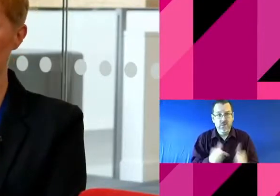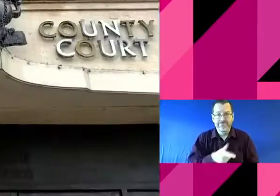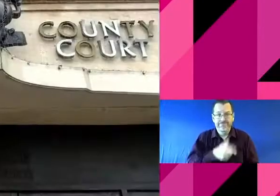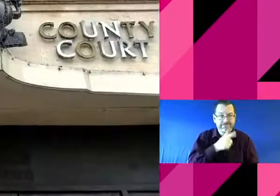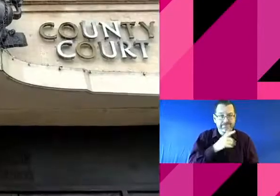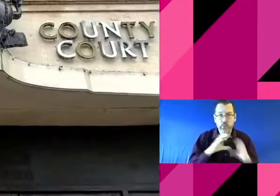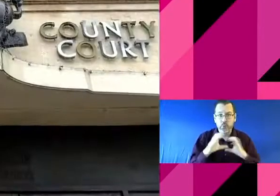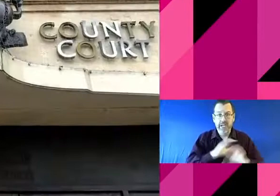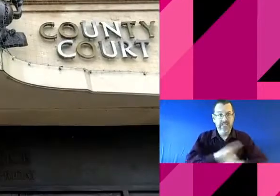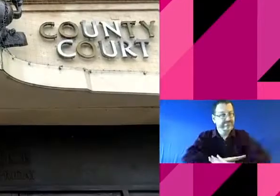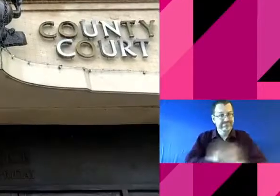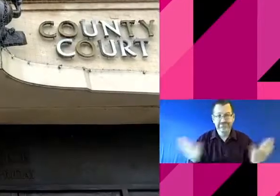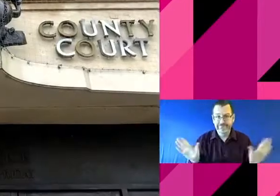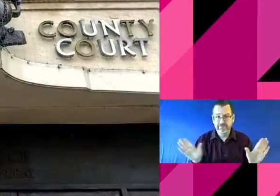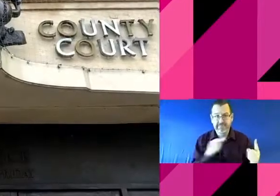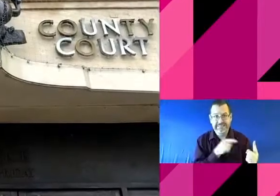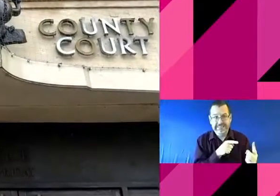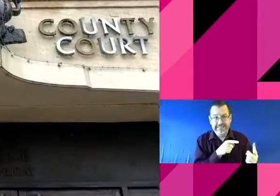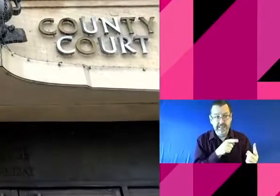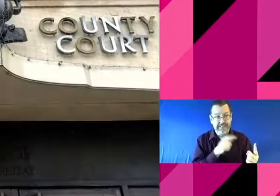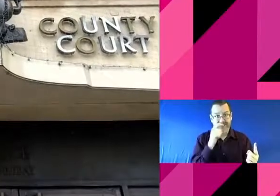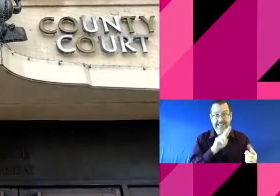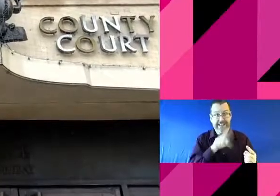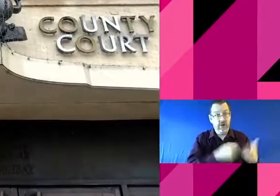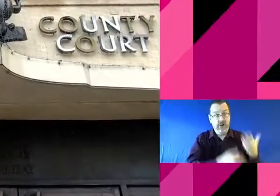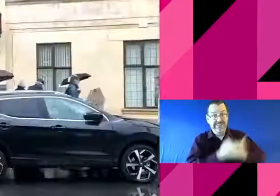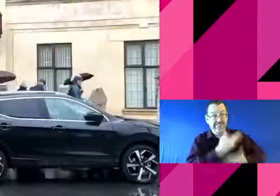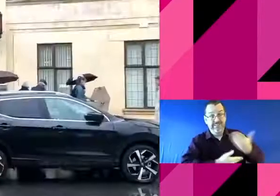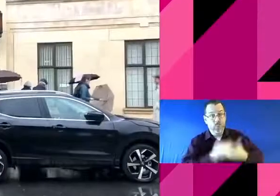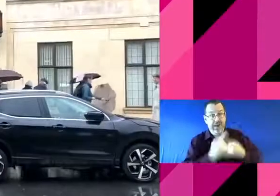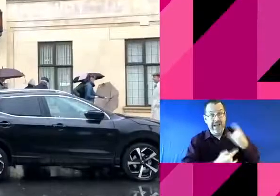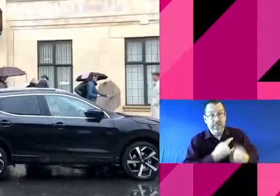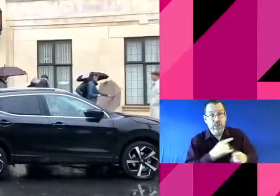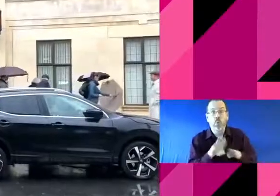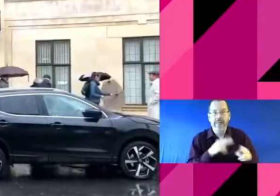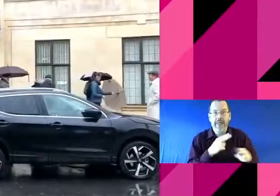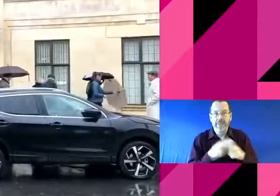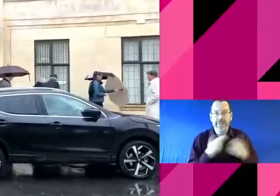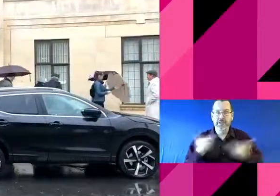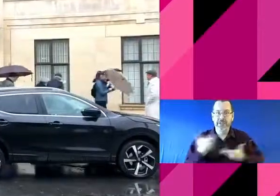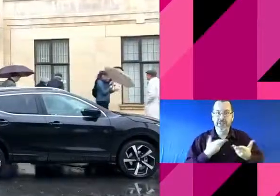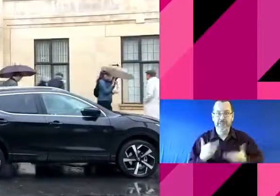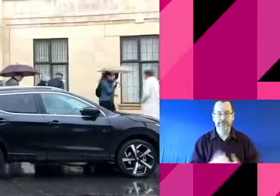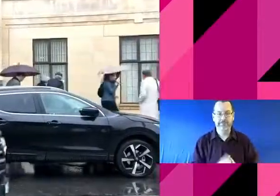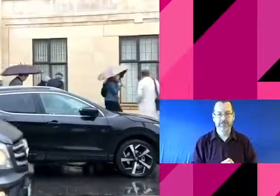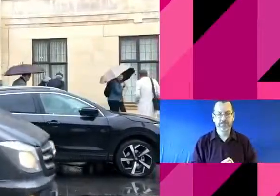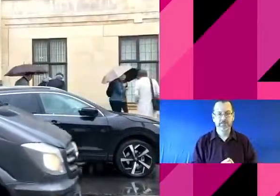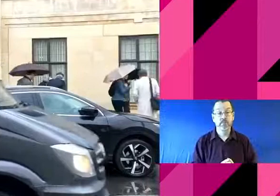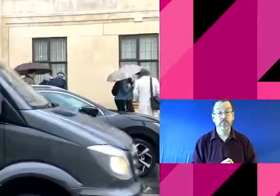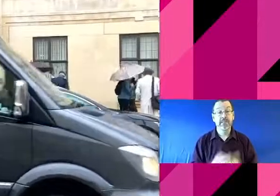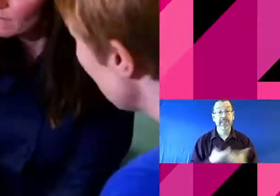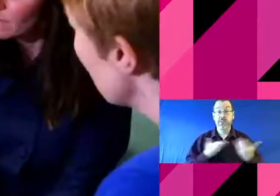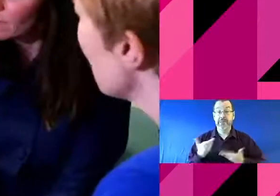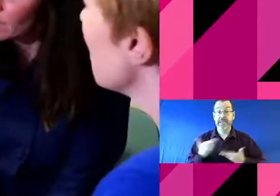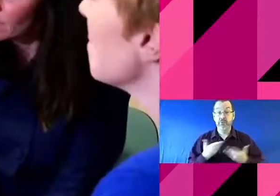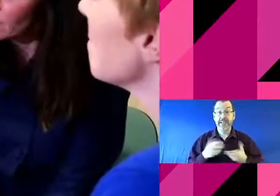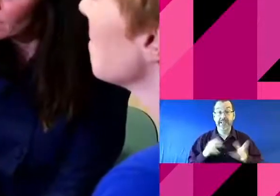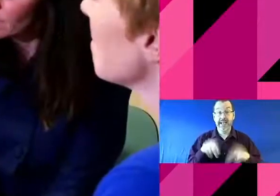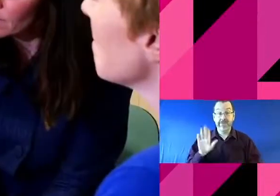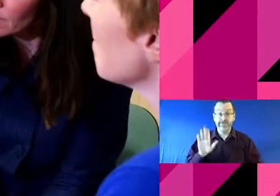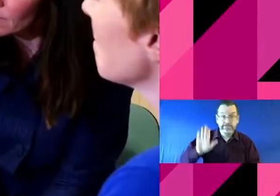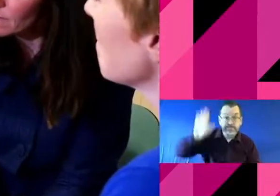and I don't think we'd have got any account from them without an intermediary. During interviews or a trial, the intermediary may intervene if there